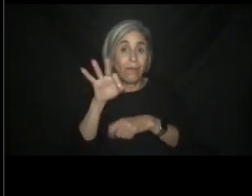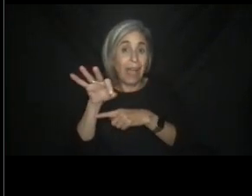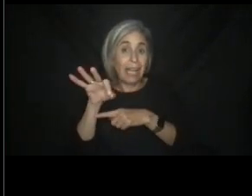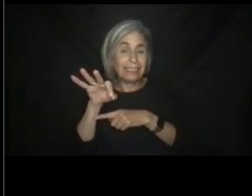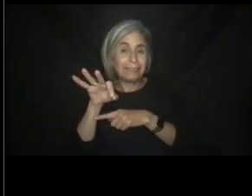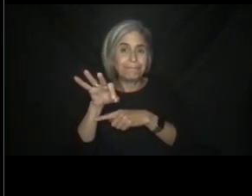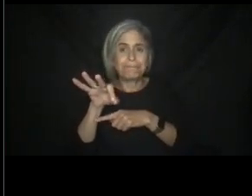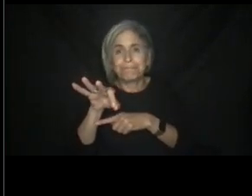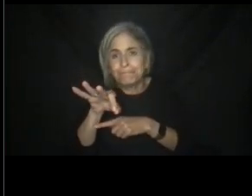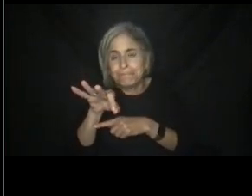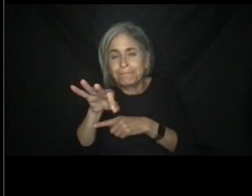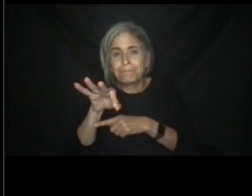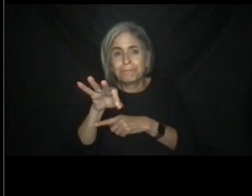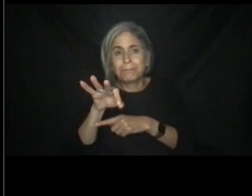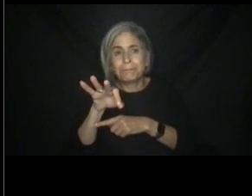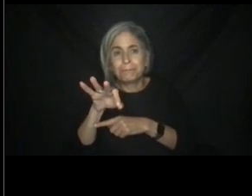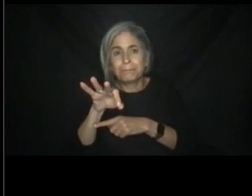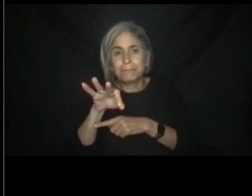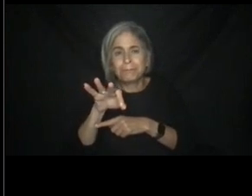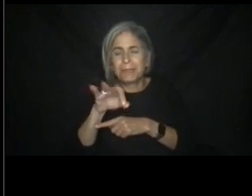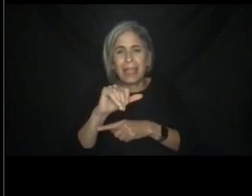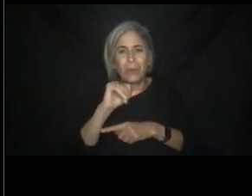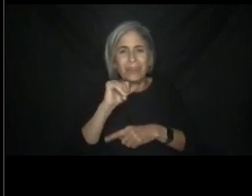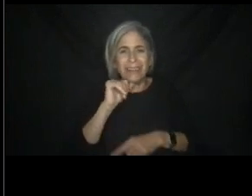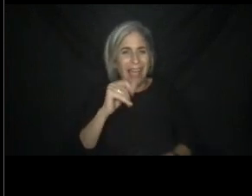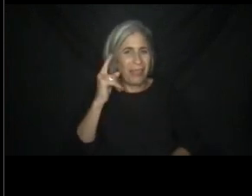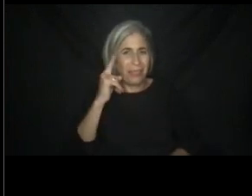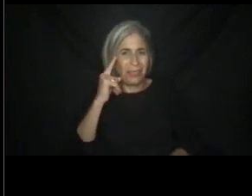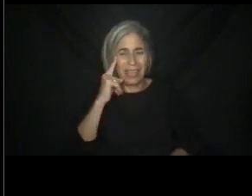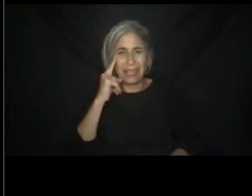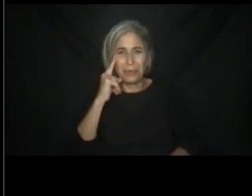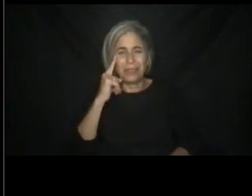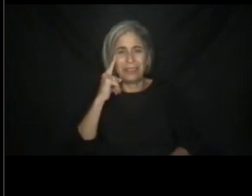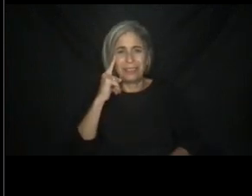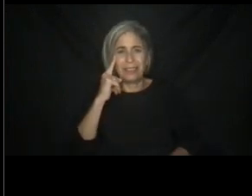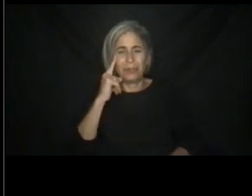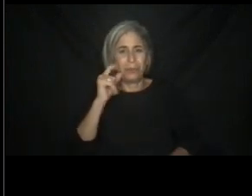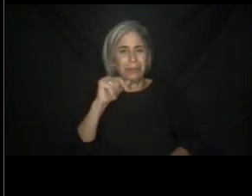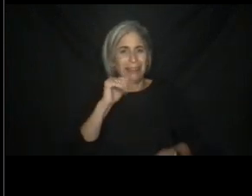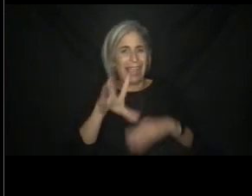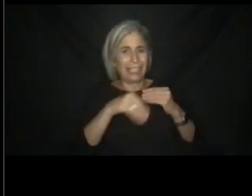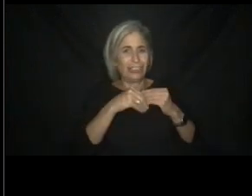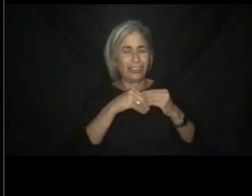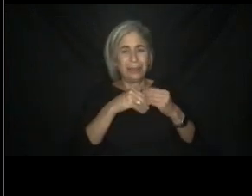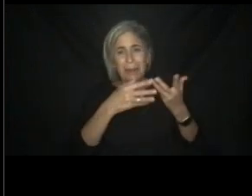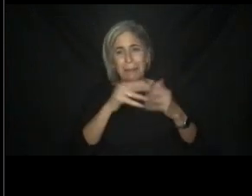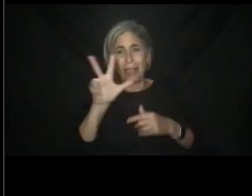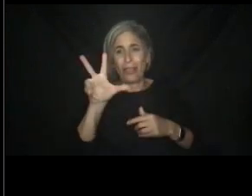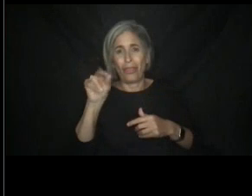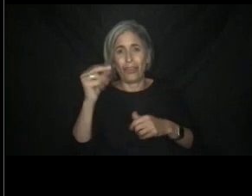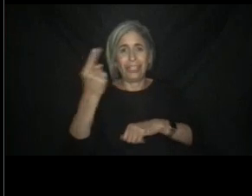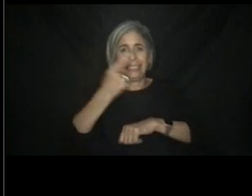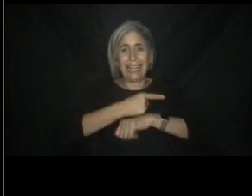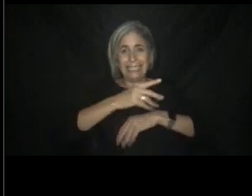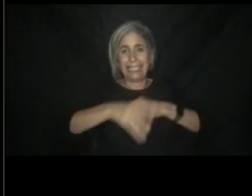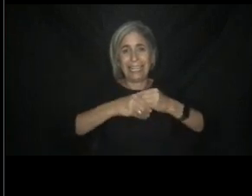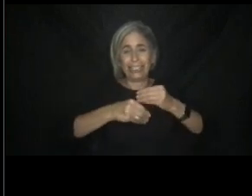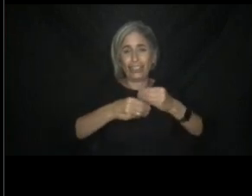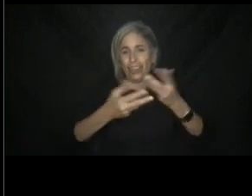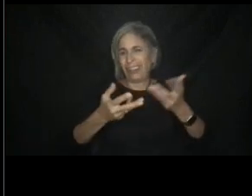wouldn't necessarily think that it would be any more than a 30 days addition either